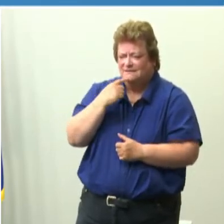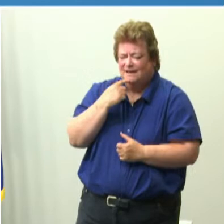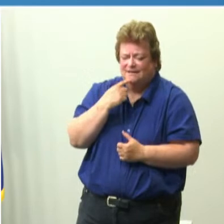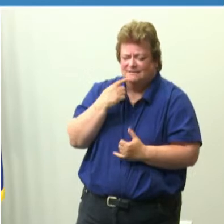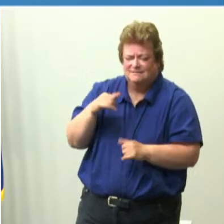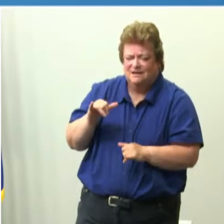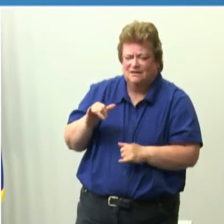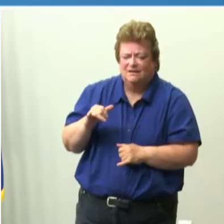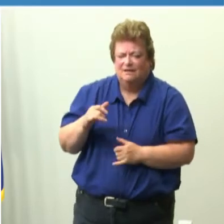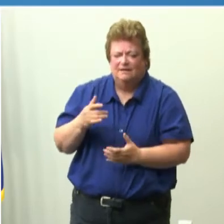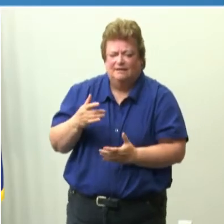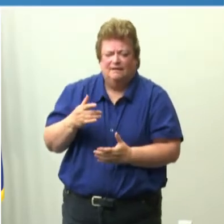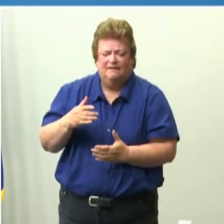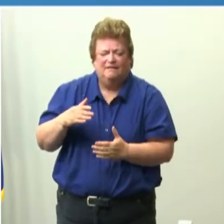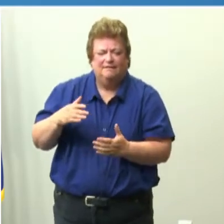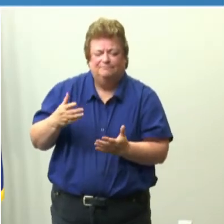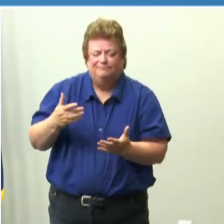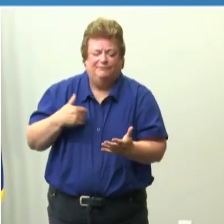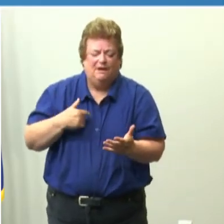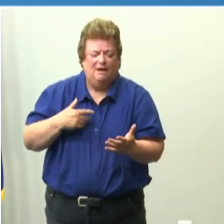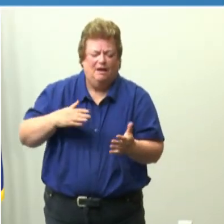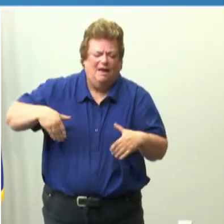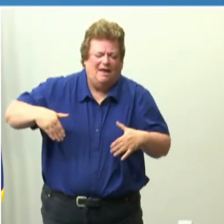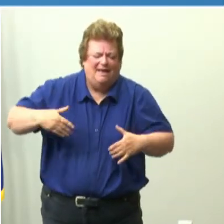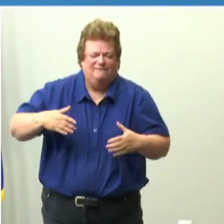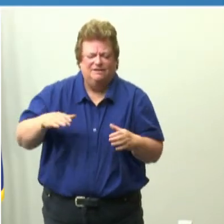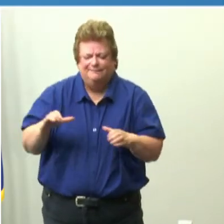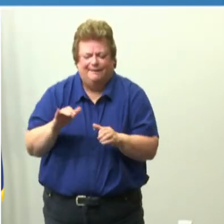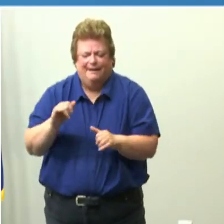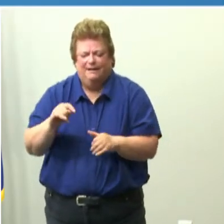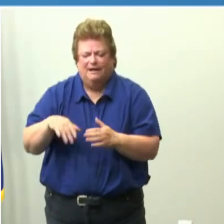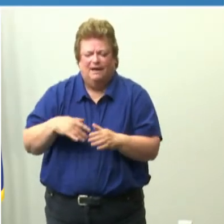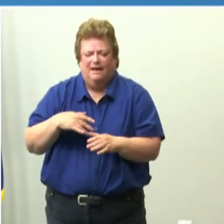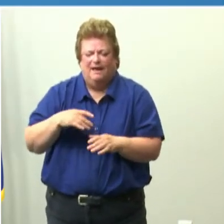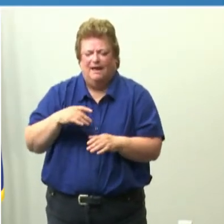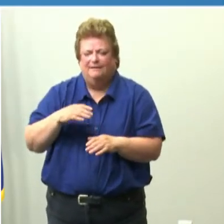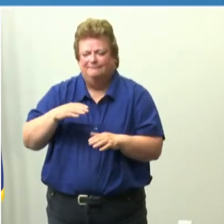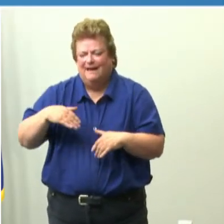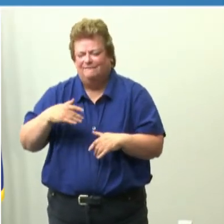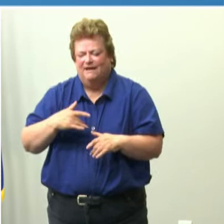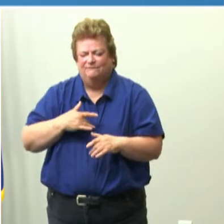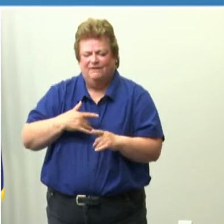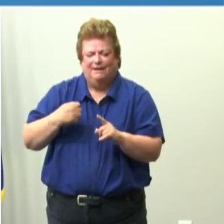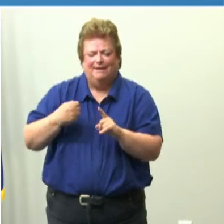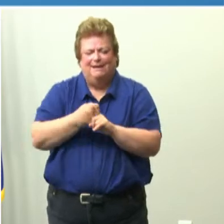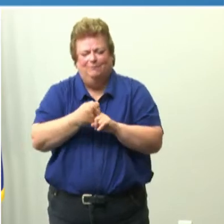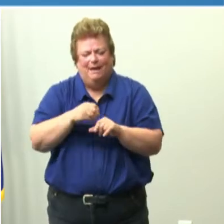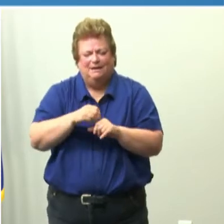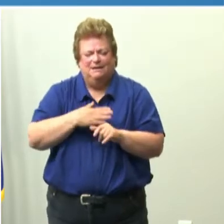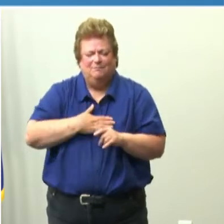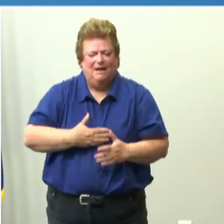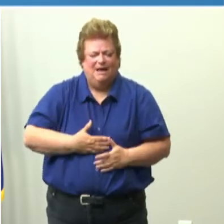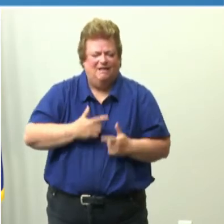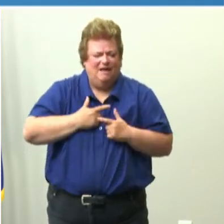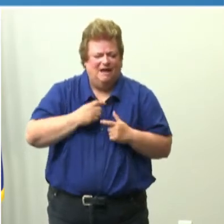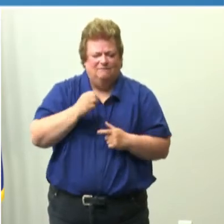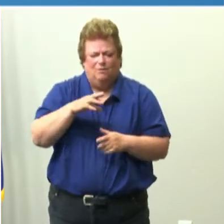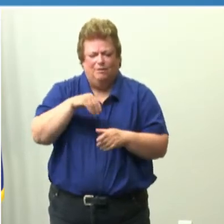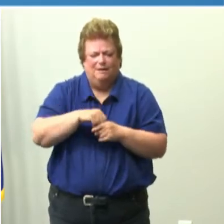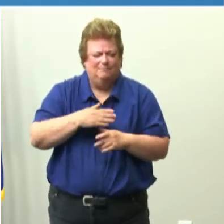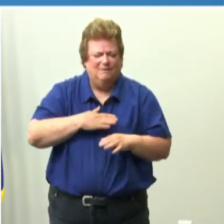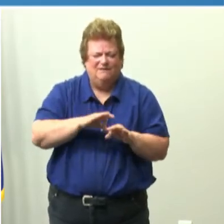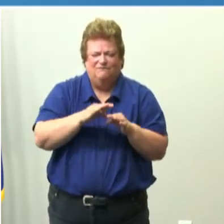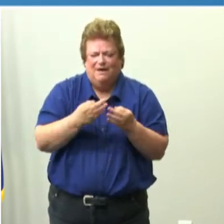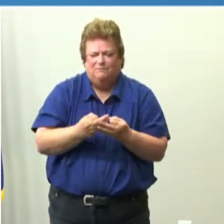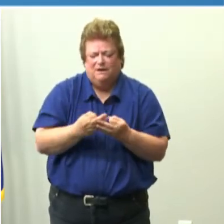that they just haven't gotten around to it. It hasn't impacted their life or maybe anyone in their family, and